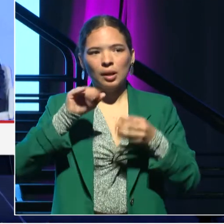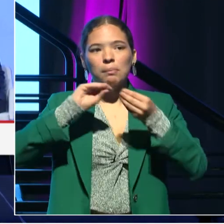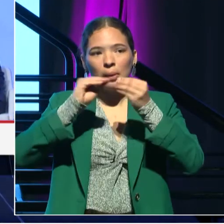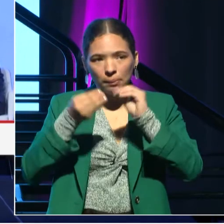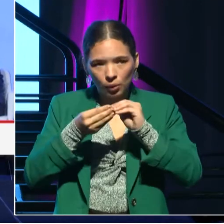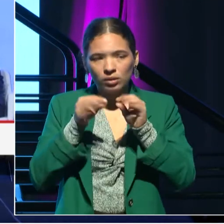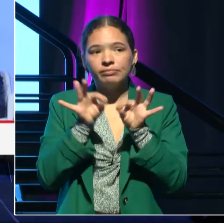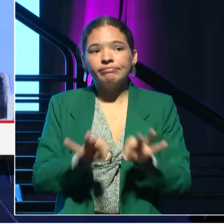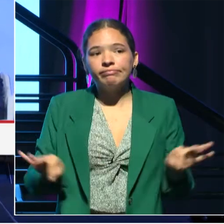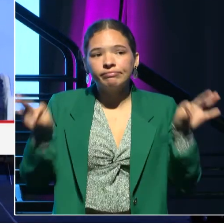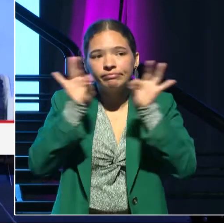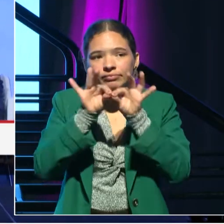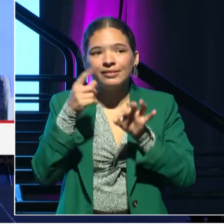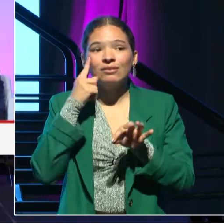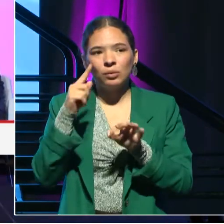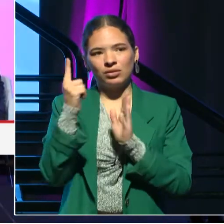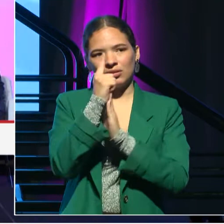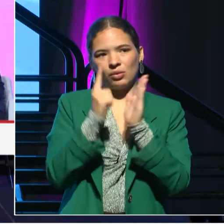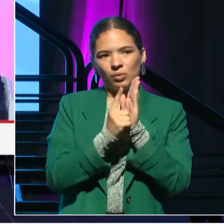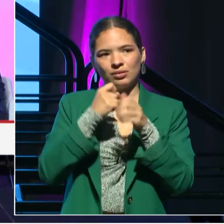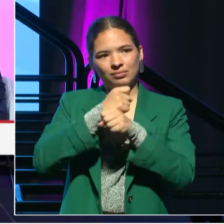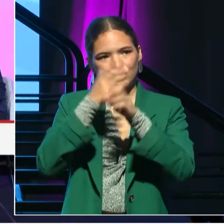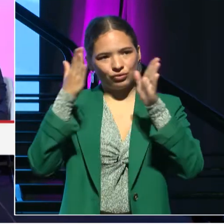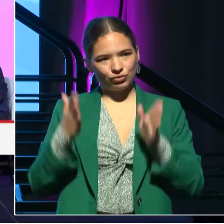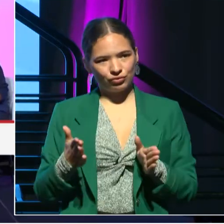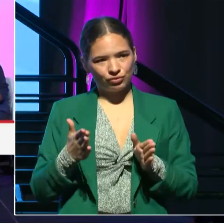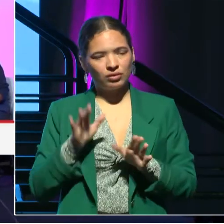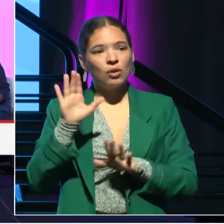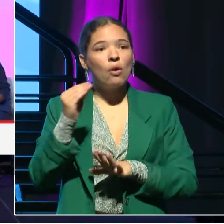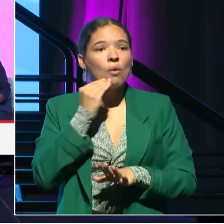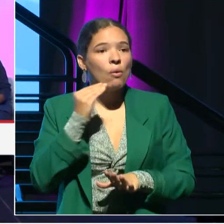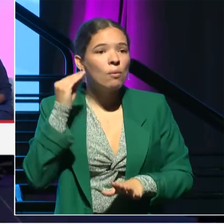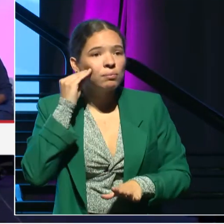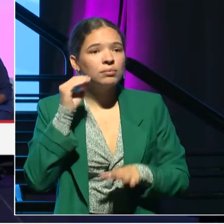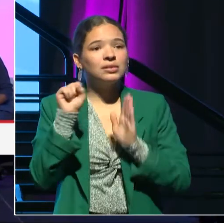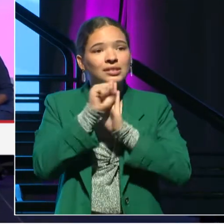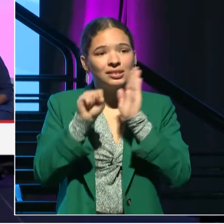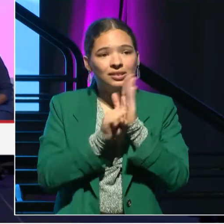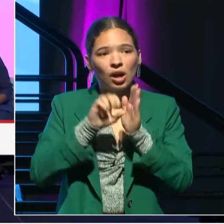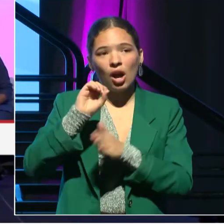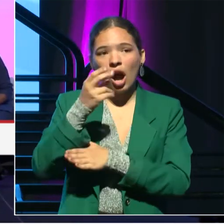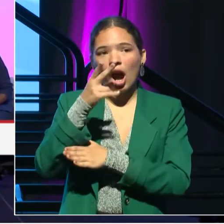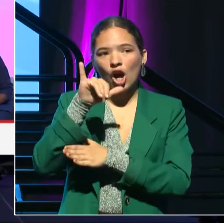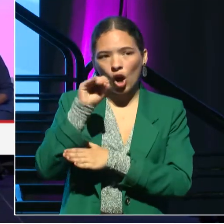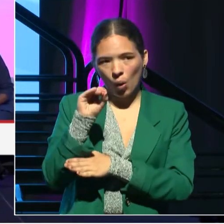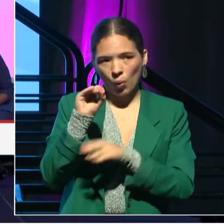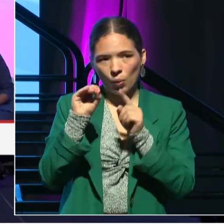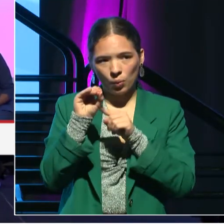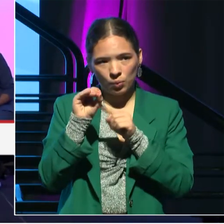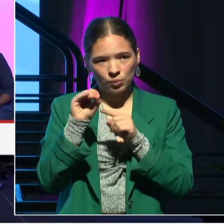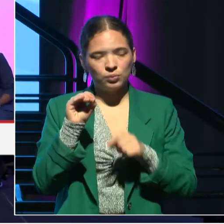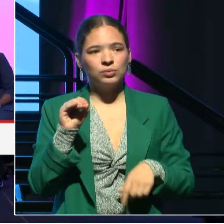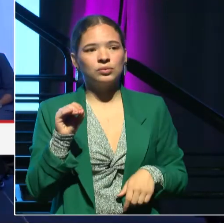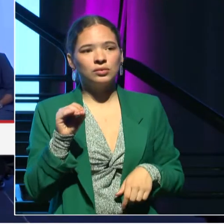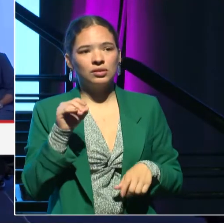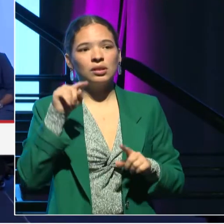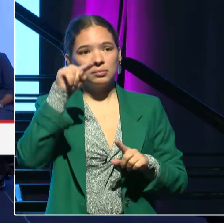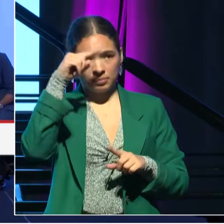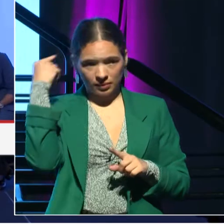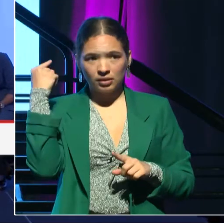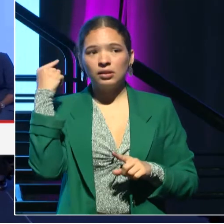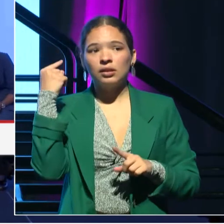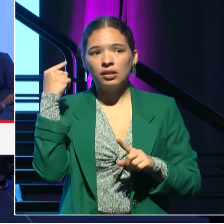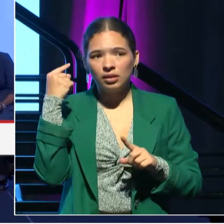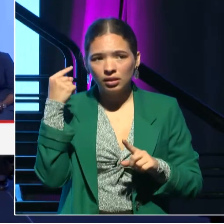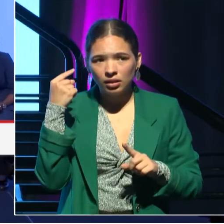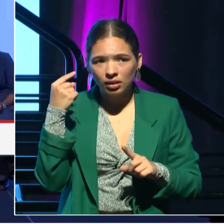who are lawmakers. In your home state of Ohio, the mortality rate for Black infants is unfortunately 3 times as